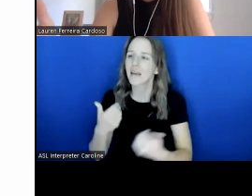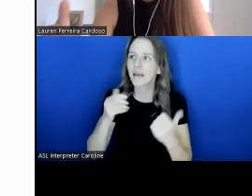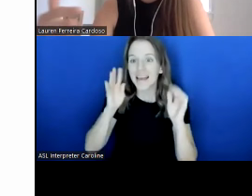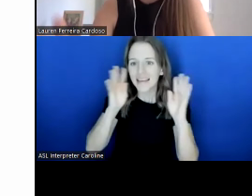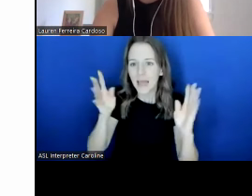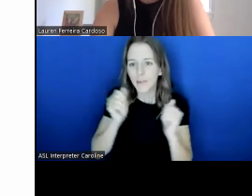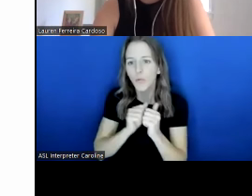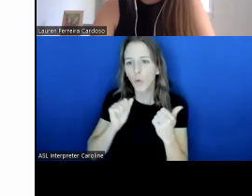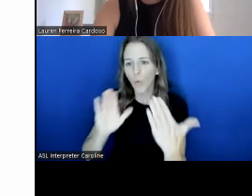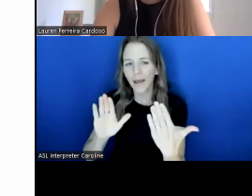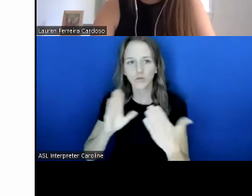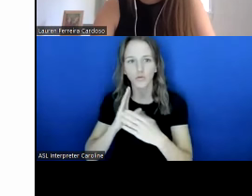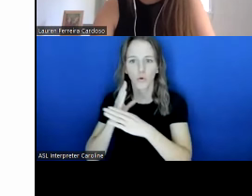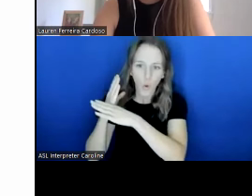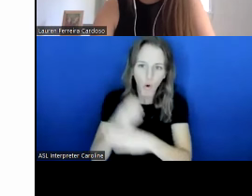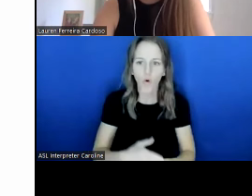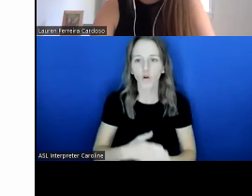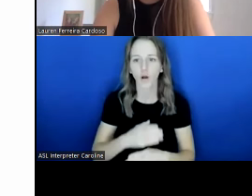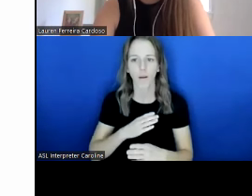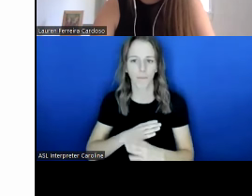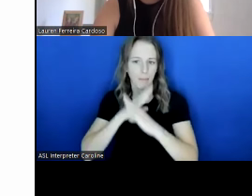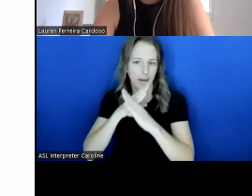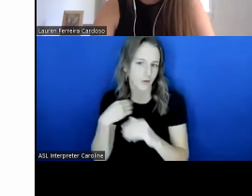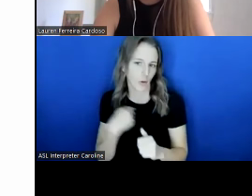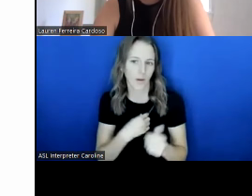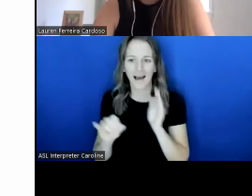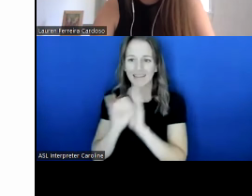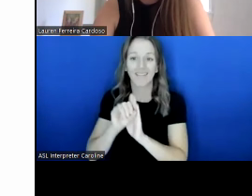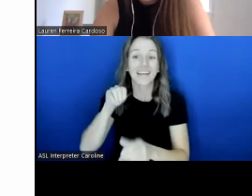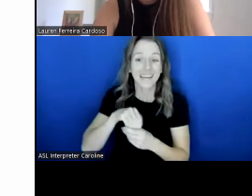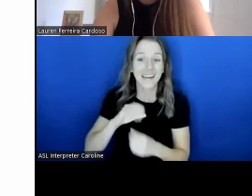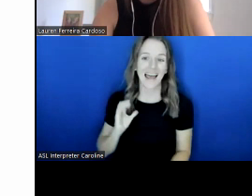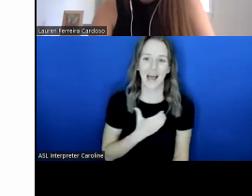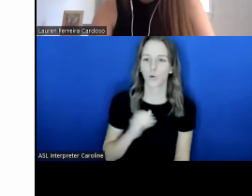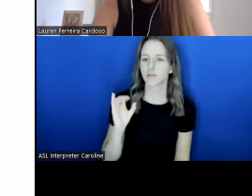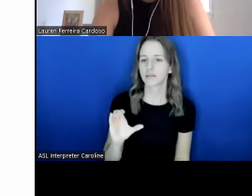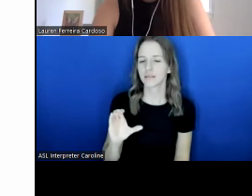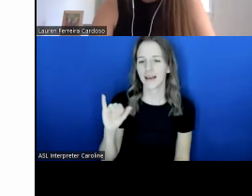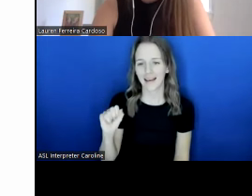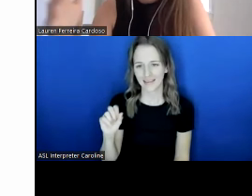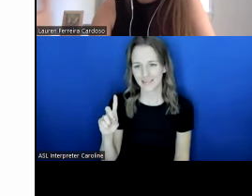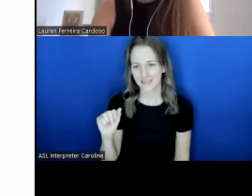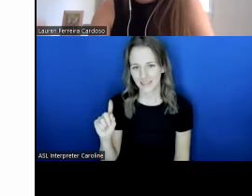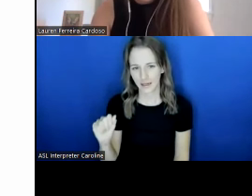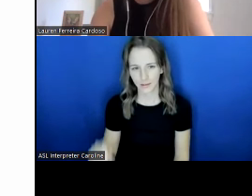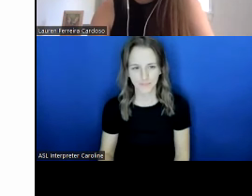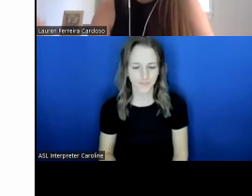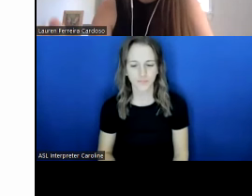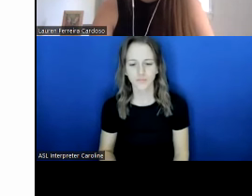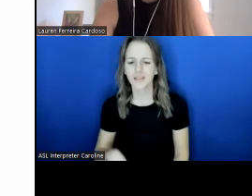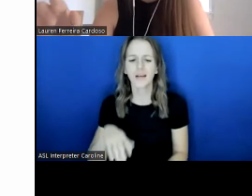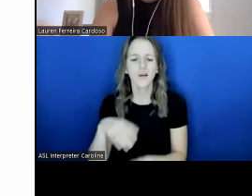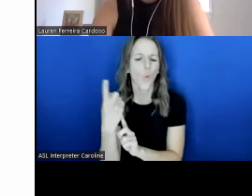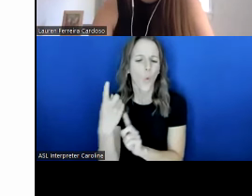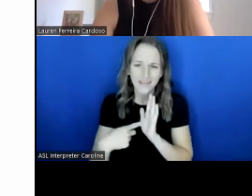to overcome the barriers that we were able to identify in the CCIS data. So this again is just one example of a